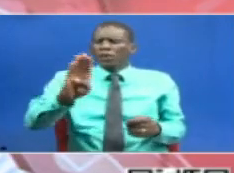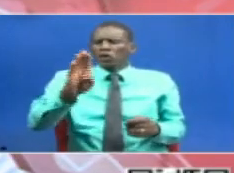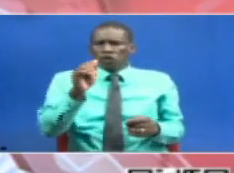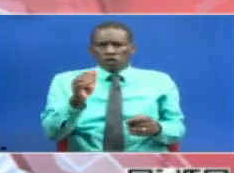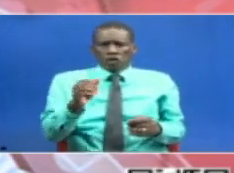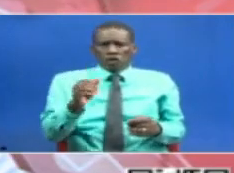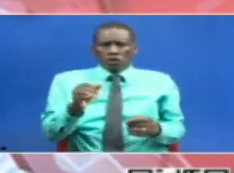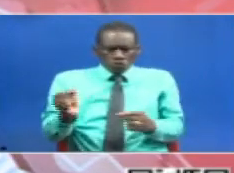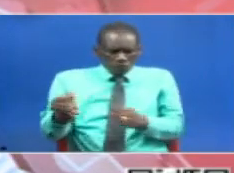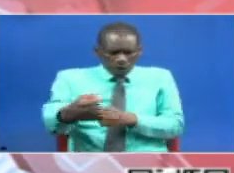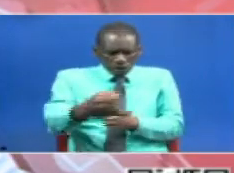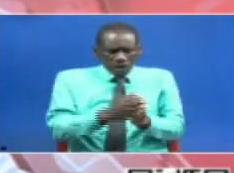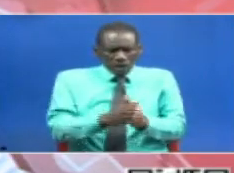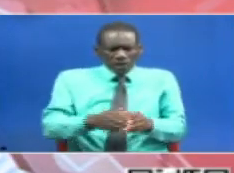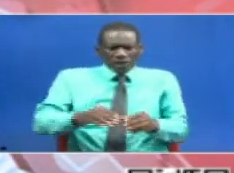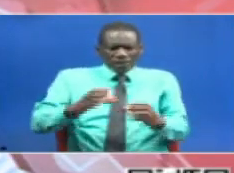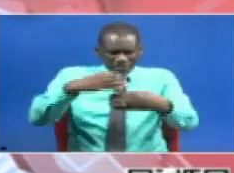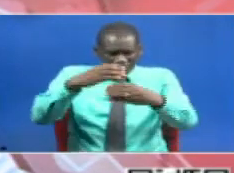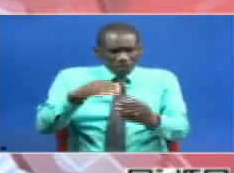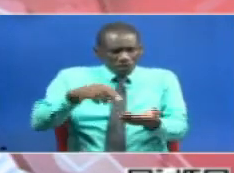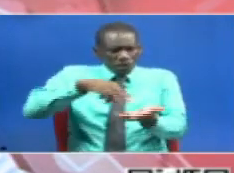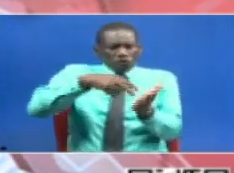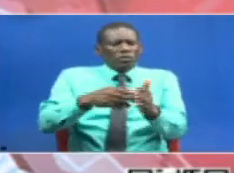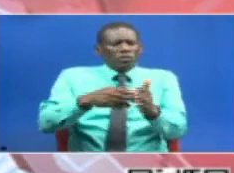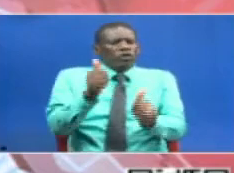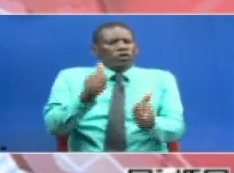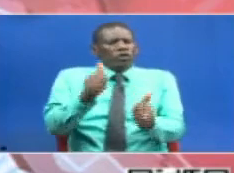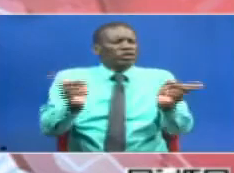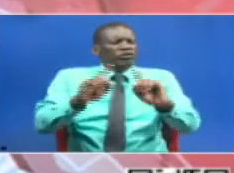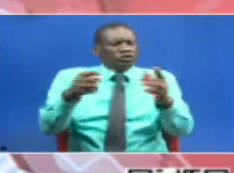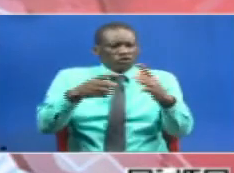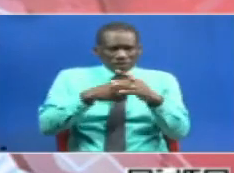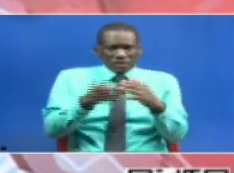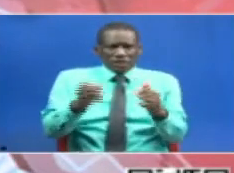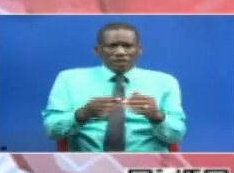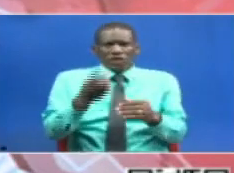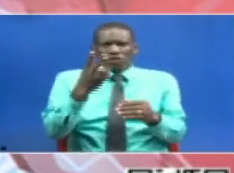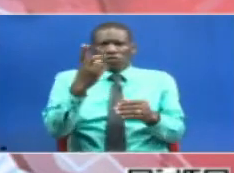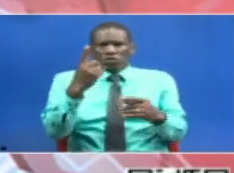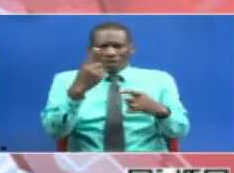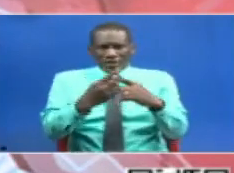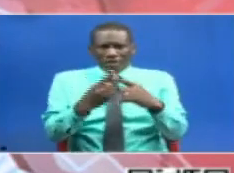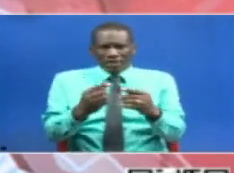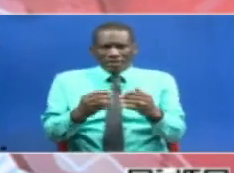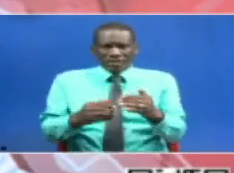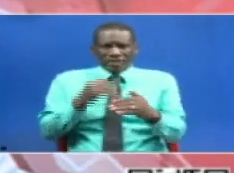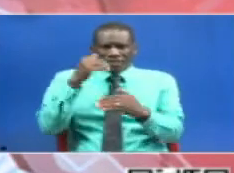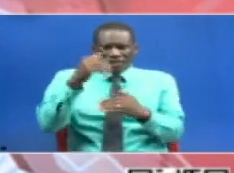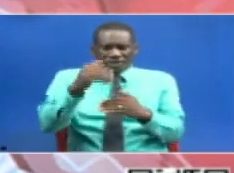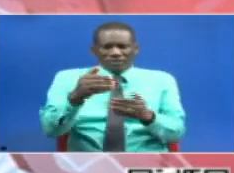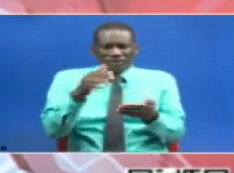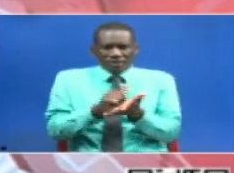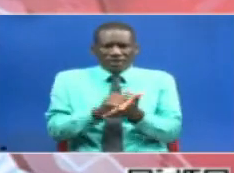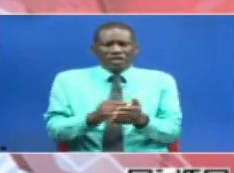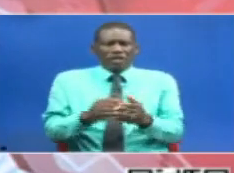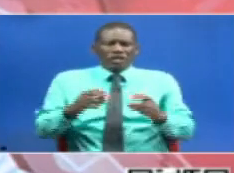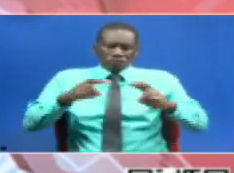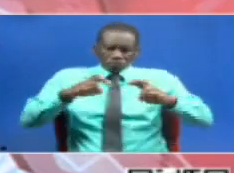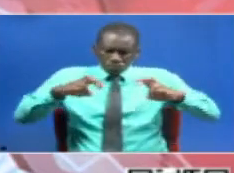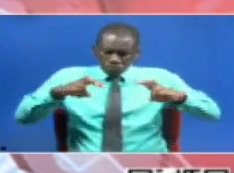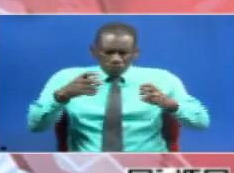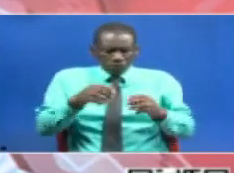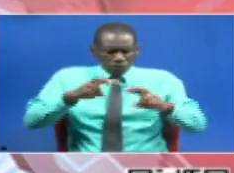and quantity surveyors for a project that has not yet taken off 21 years down the line. Revelations from an